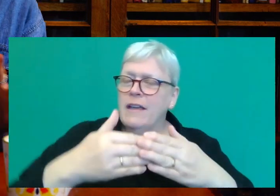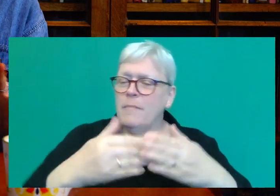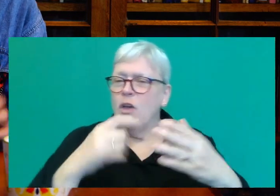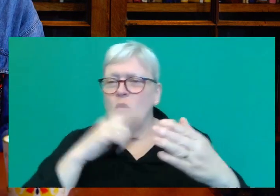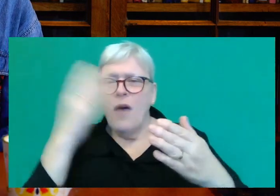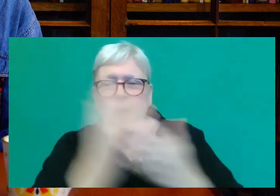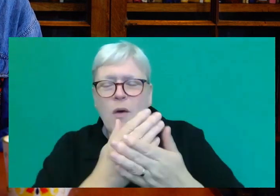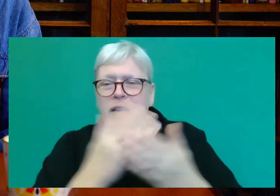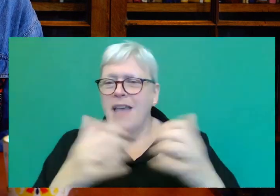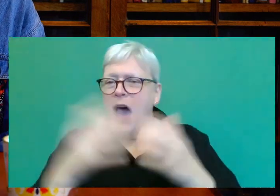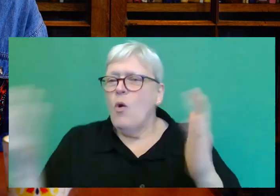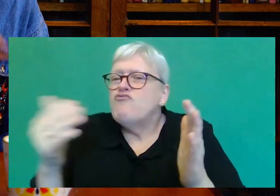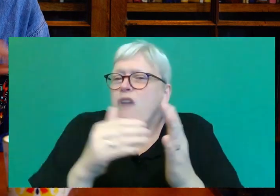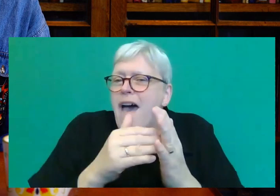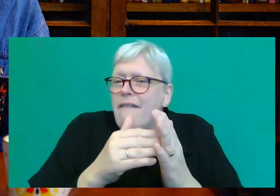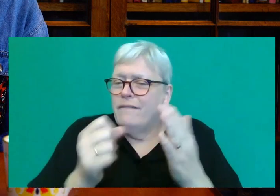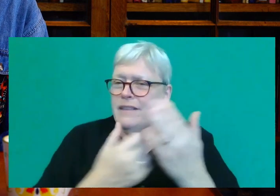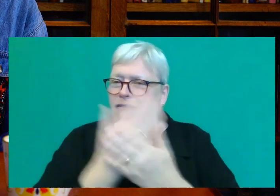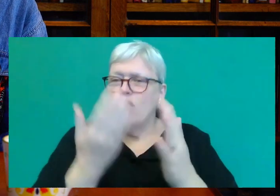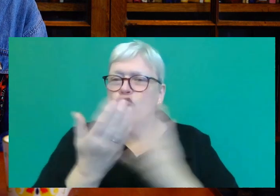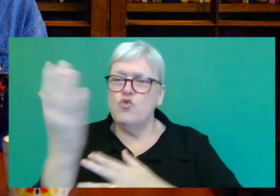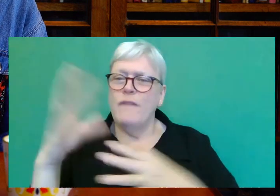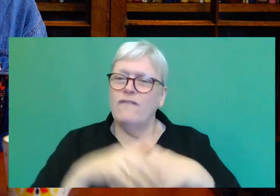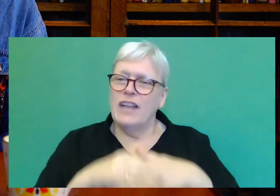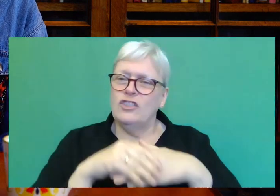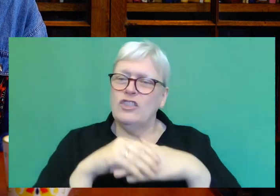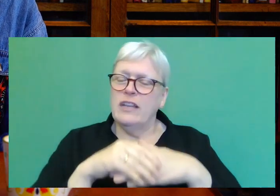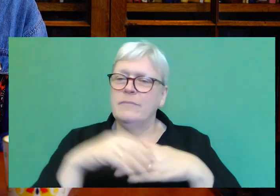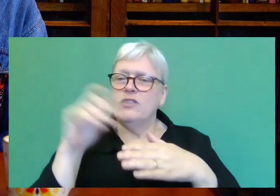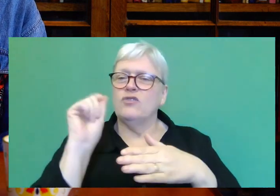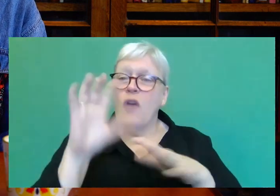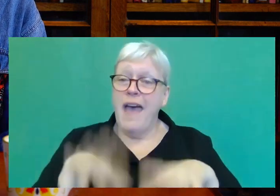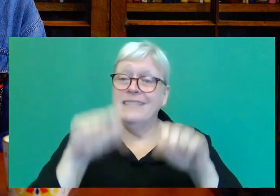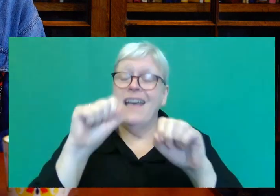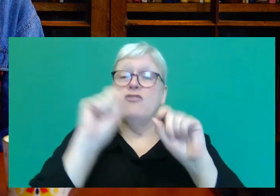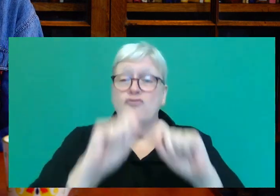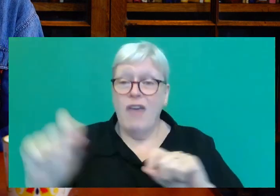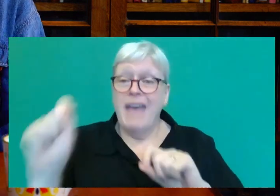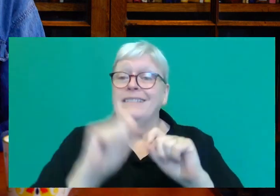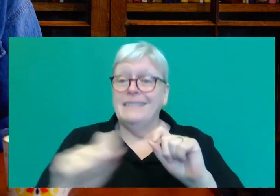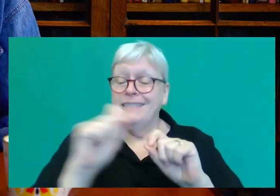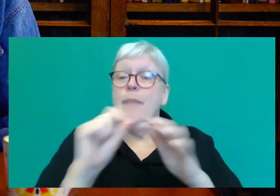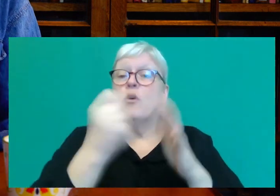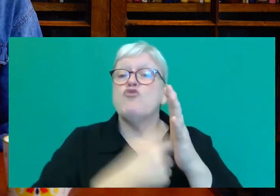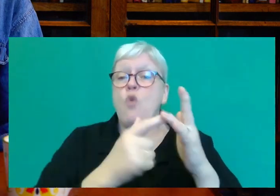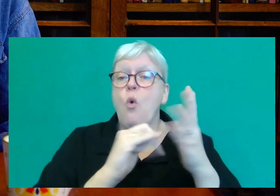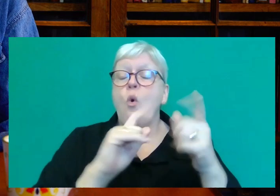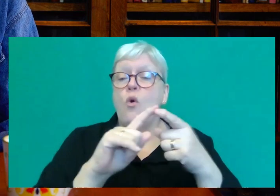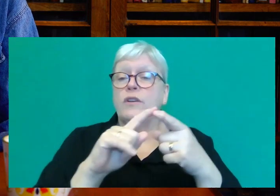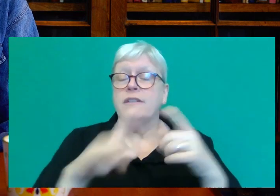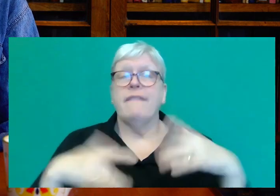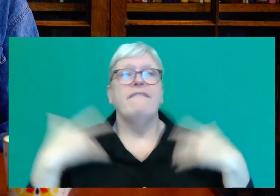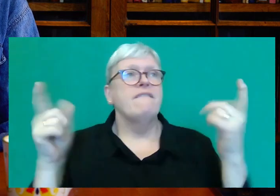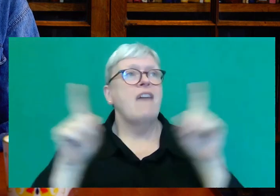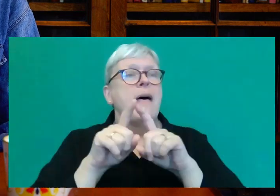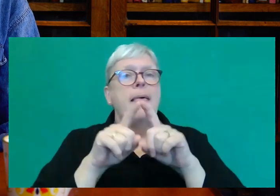this evolution through friendship. So I started writing in prose, which was almost, I felt like, kidnapped by